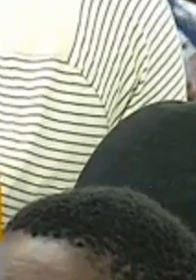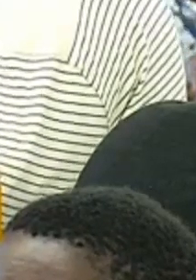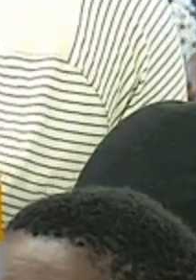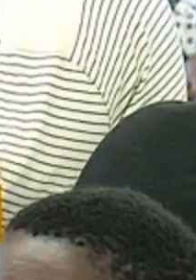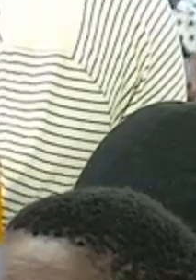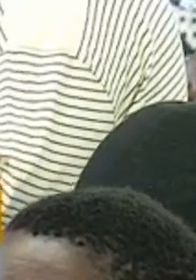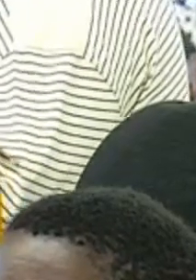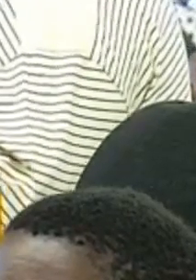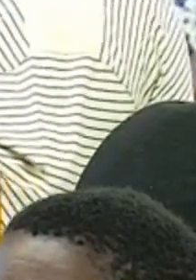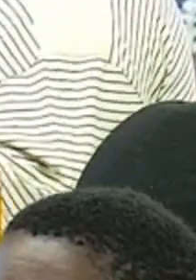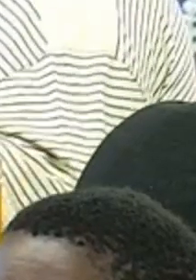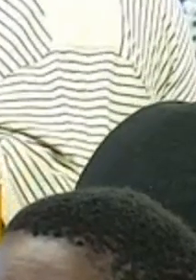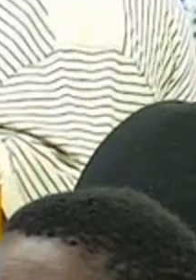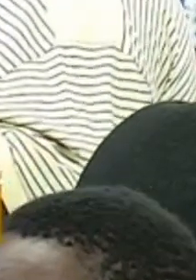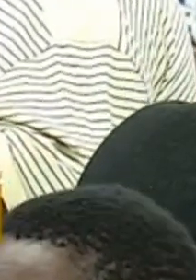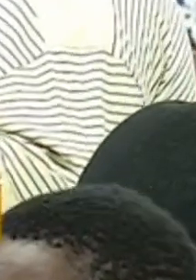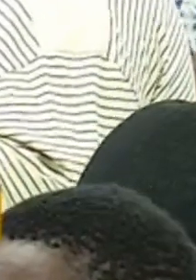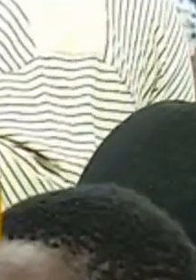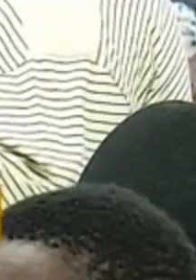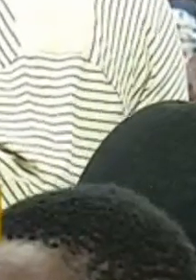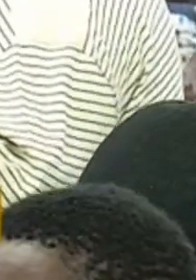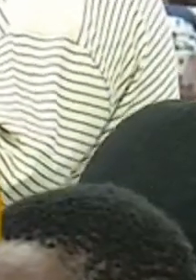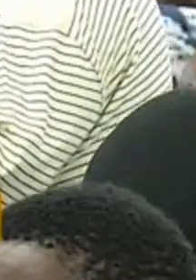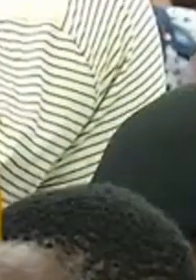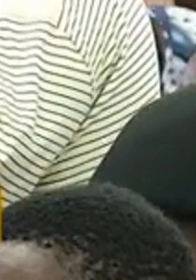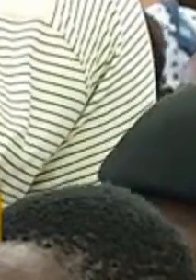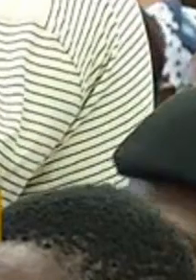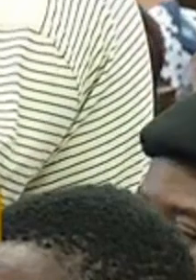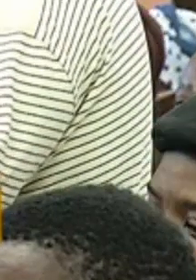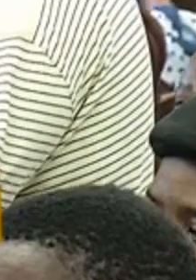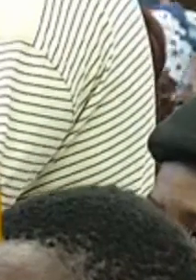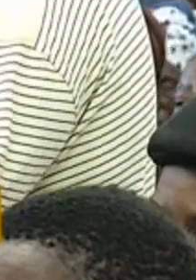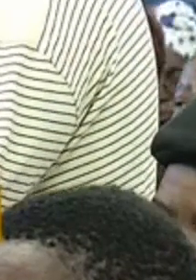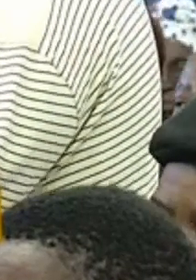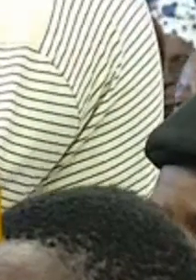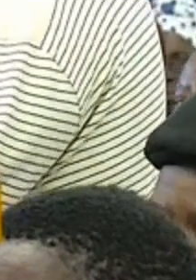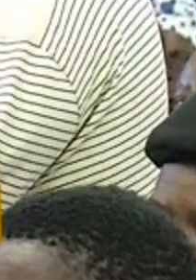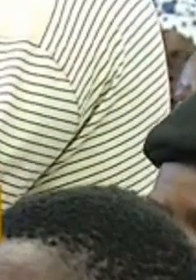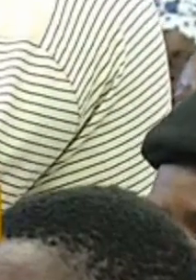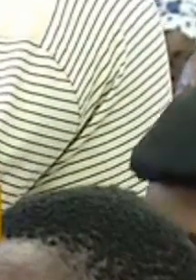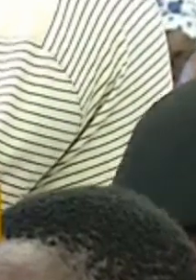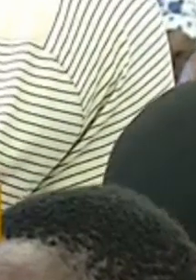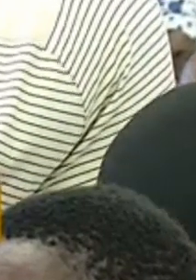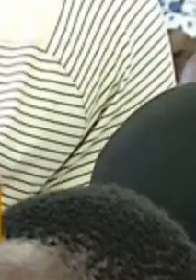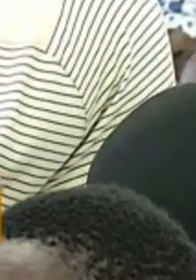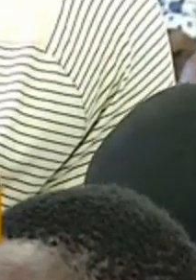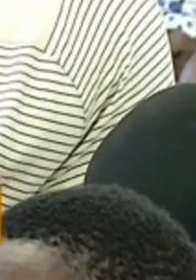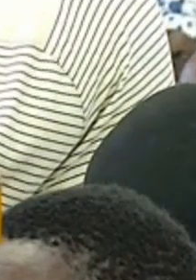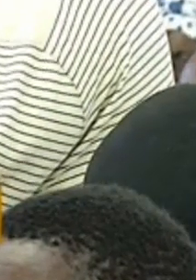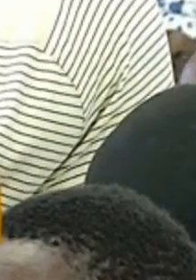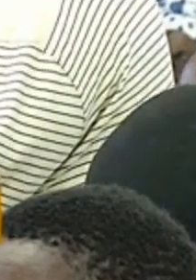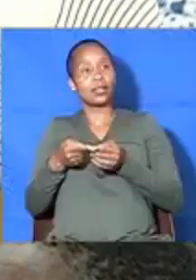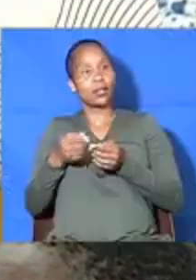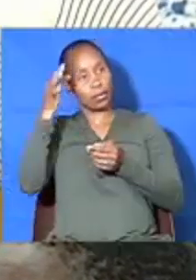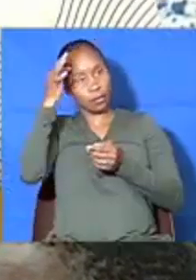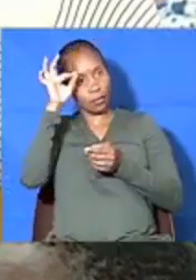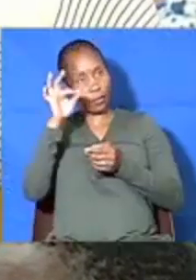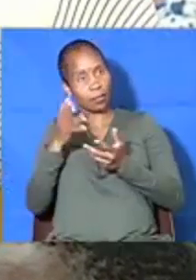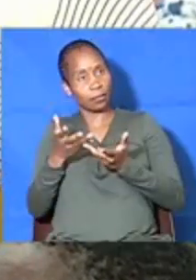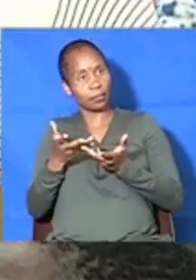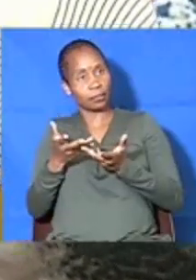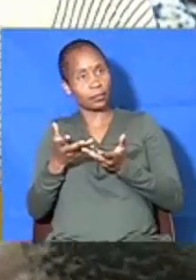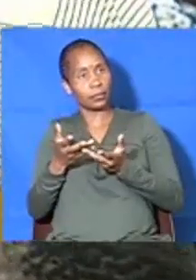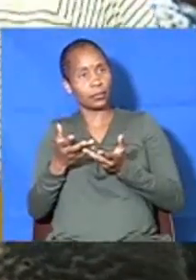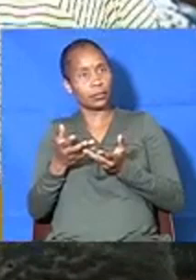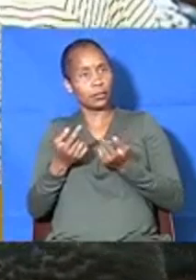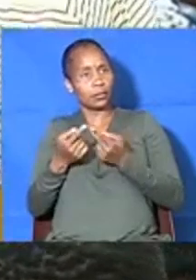it's a worrying factor. Swa vilelisa swinene. That says, is this NHA going to succeed or